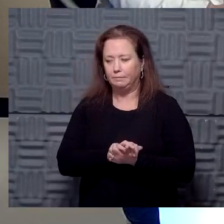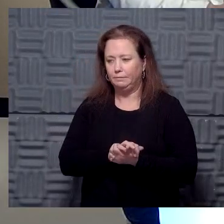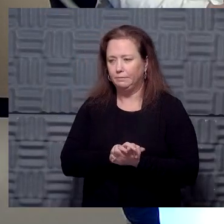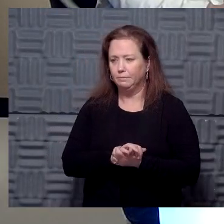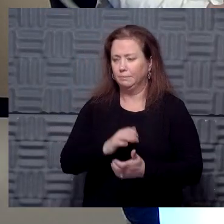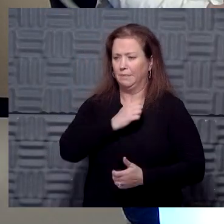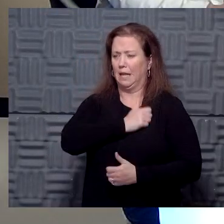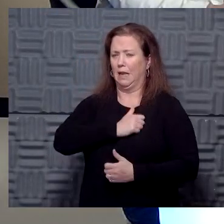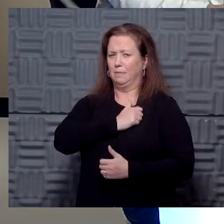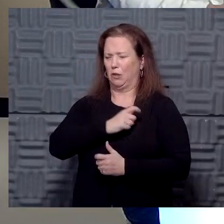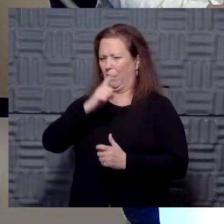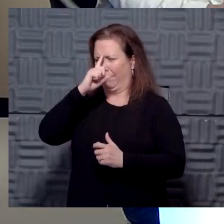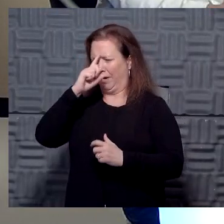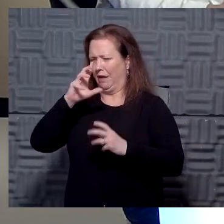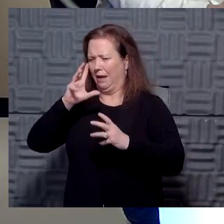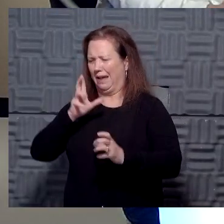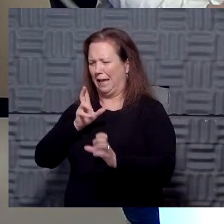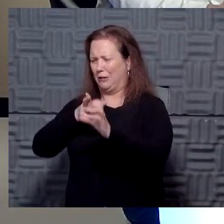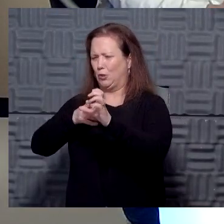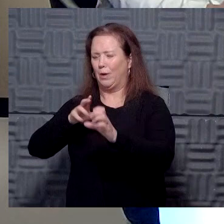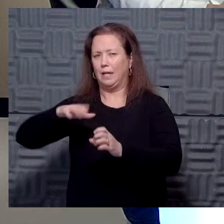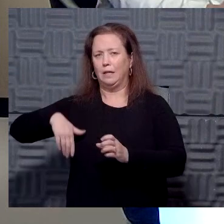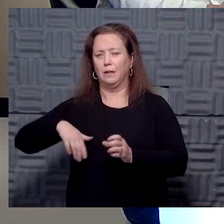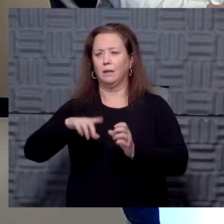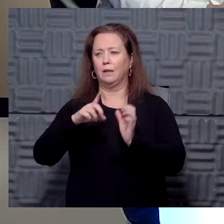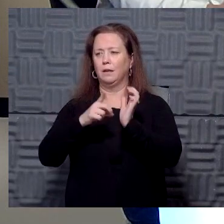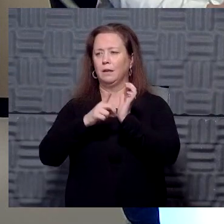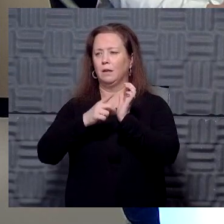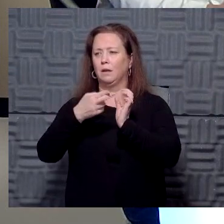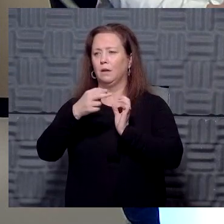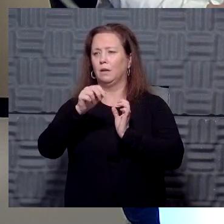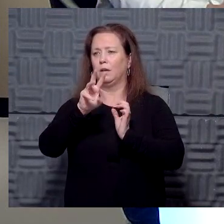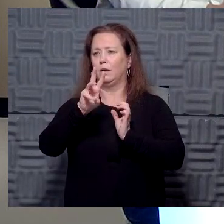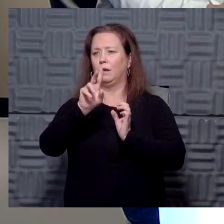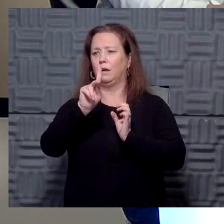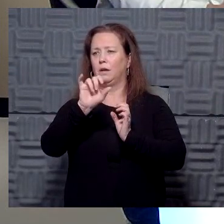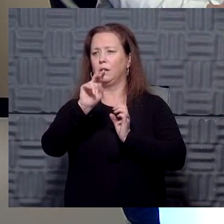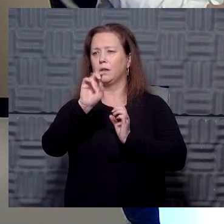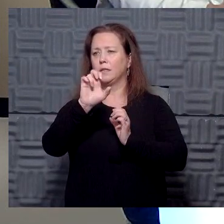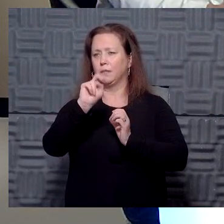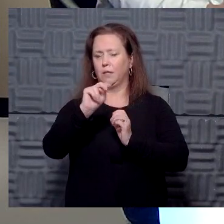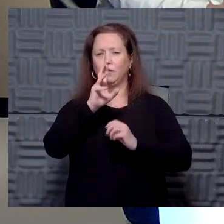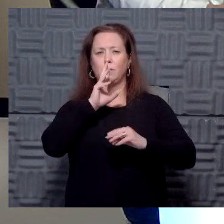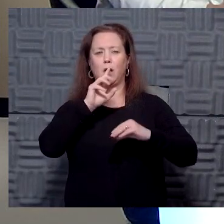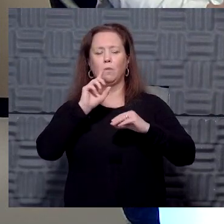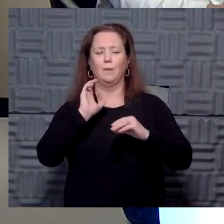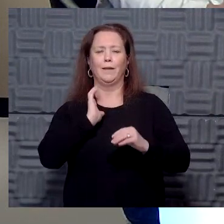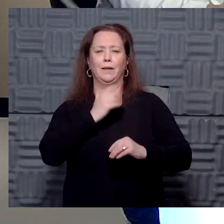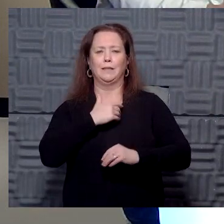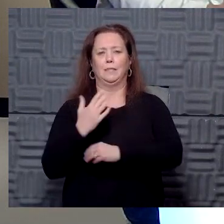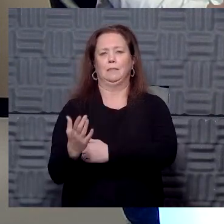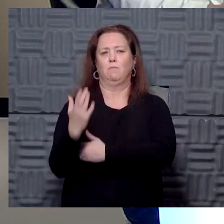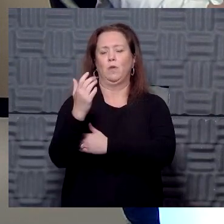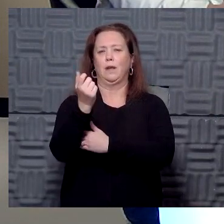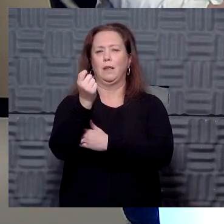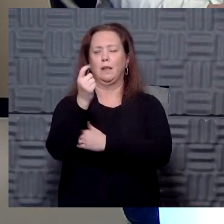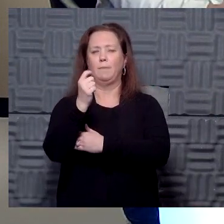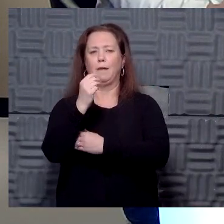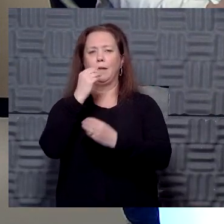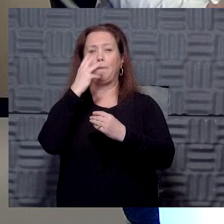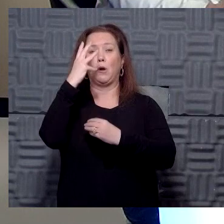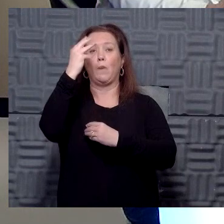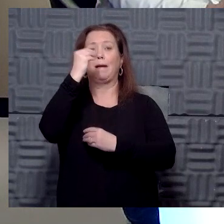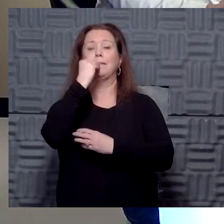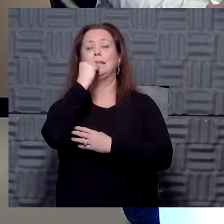I apologize if this was already asked. I got on the call a little late. Dr. Hawkinson, I know you spoke with us at 41 News earlier this morning a little bit about eating